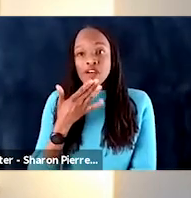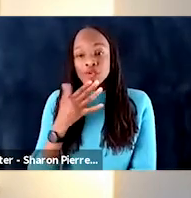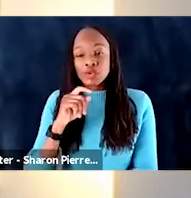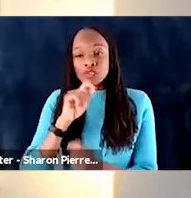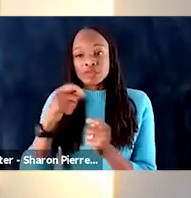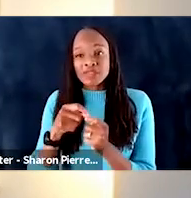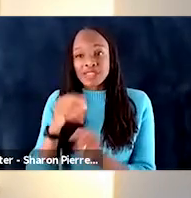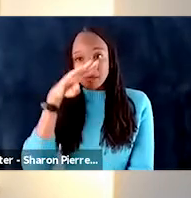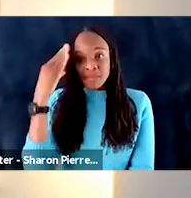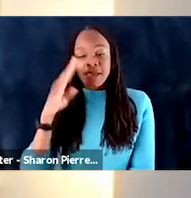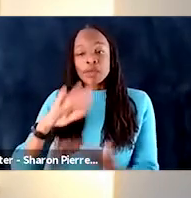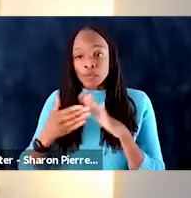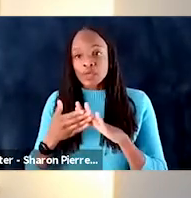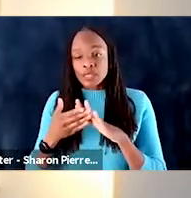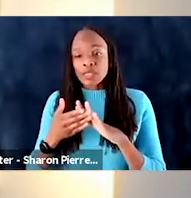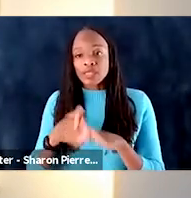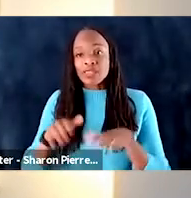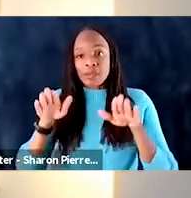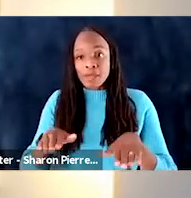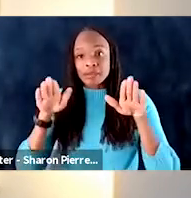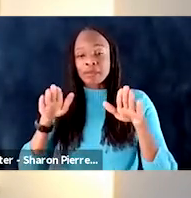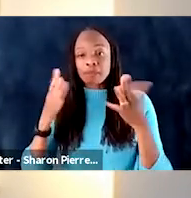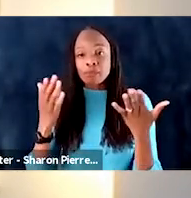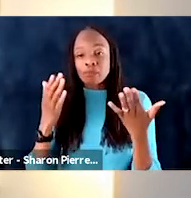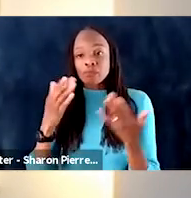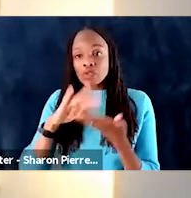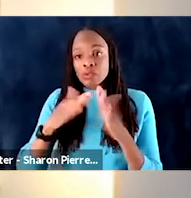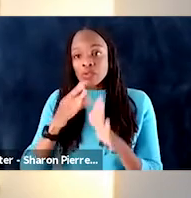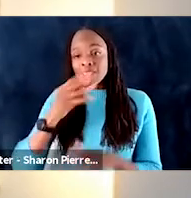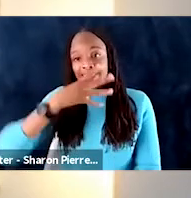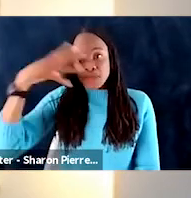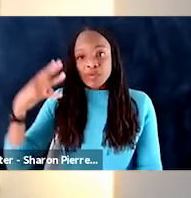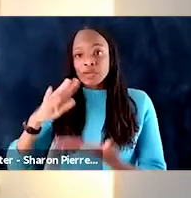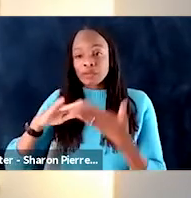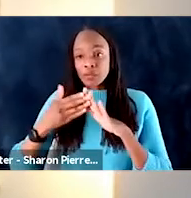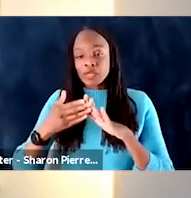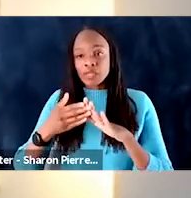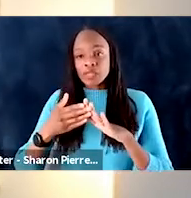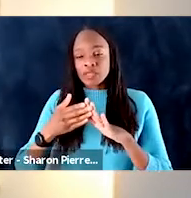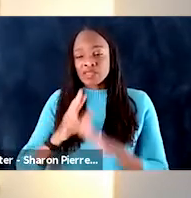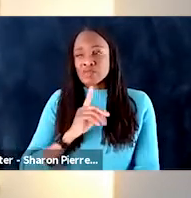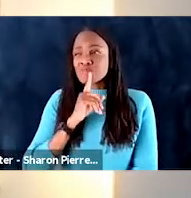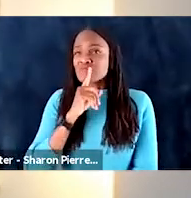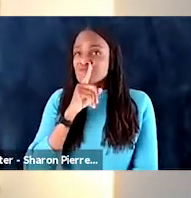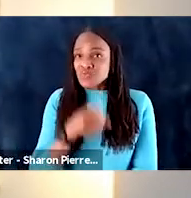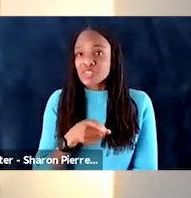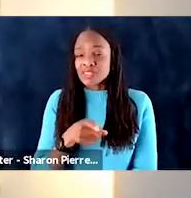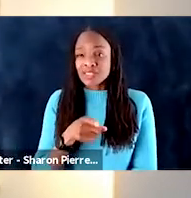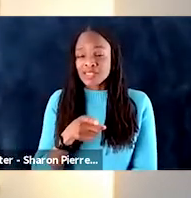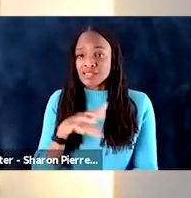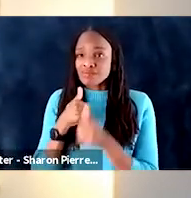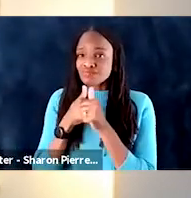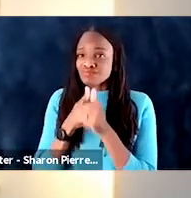specifically the Black community, the Muslim community, and the immigrant community, are significantly tracked